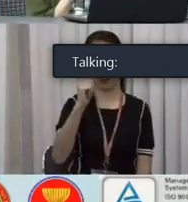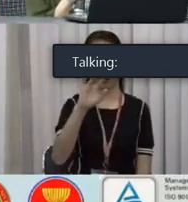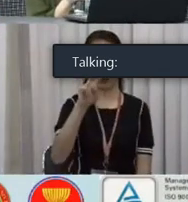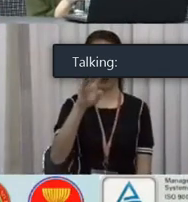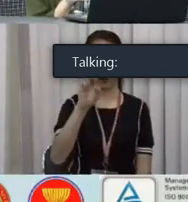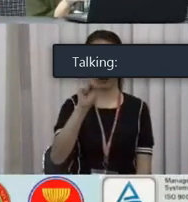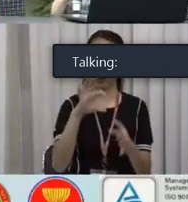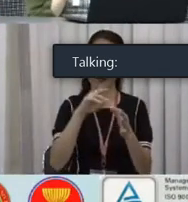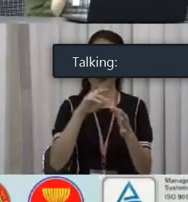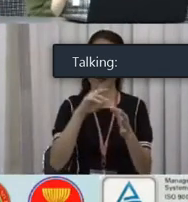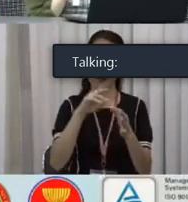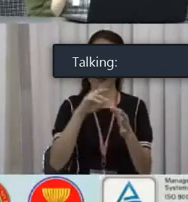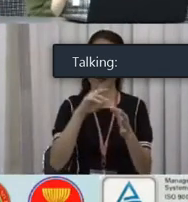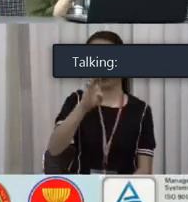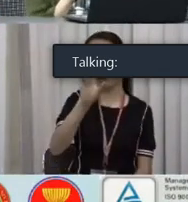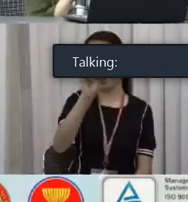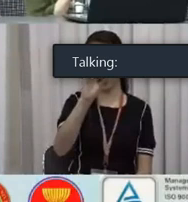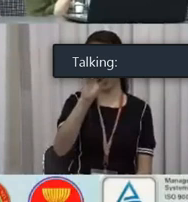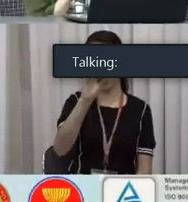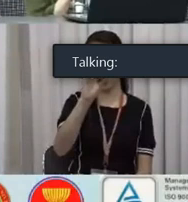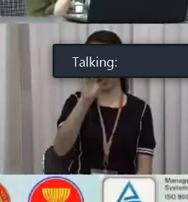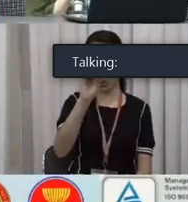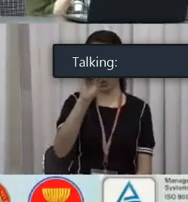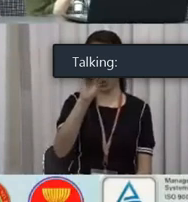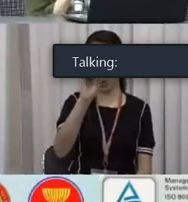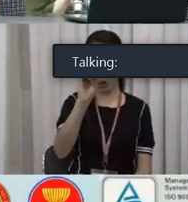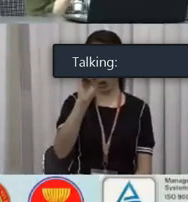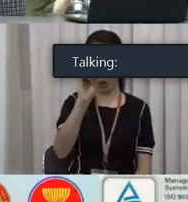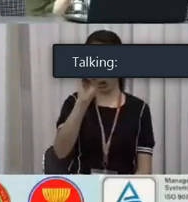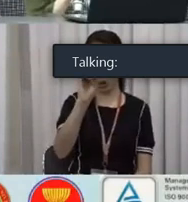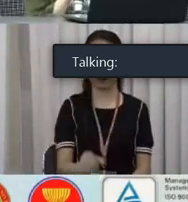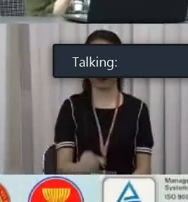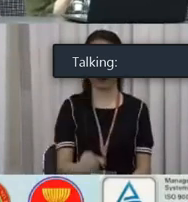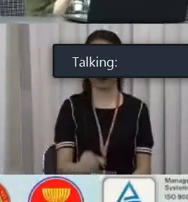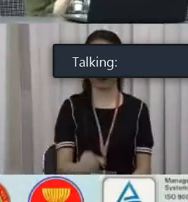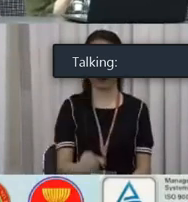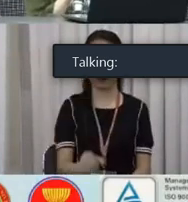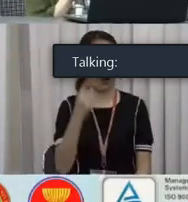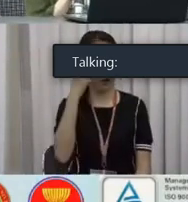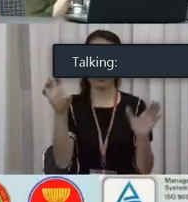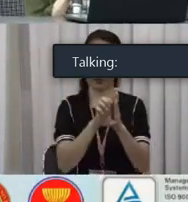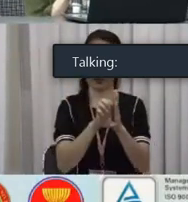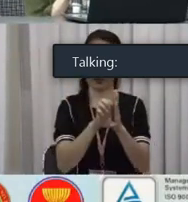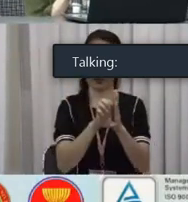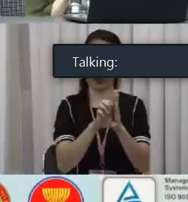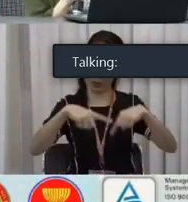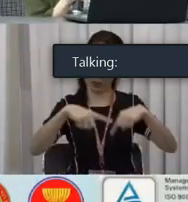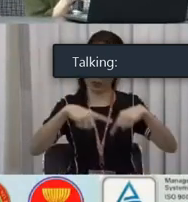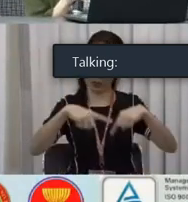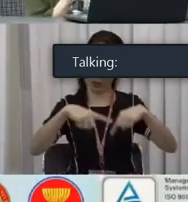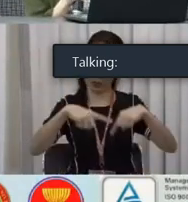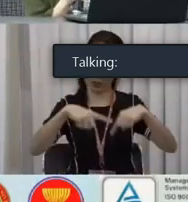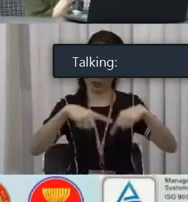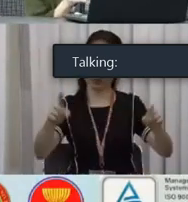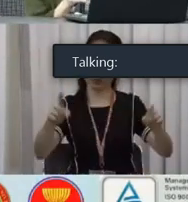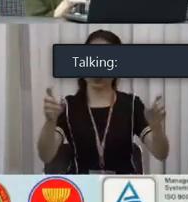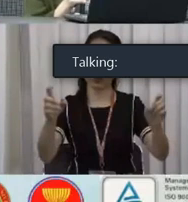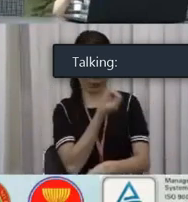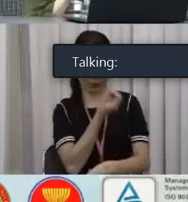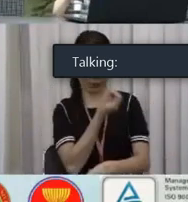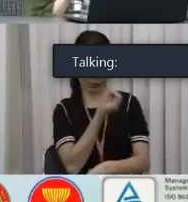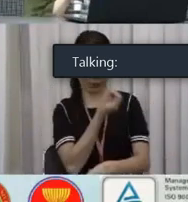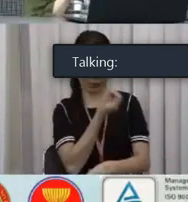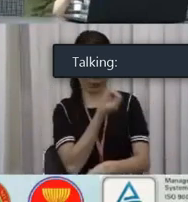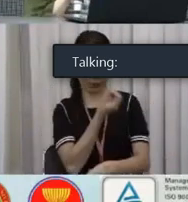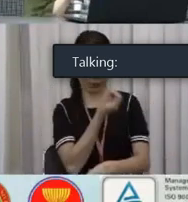So unsay pasabot ani? So for example, moadto mo sa mong office, unya nangita mo kuan company nga ka-applyan,